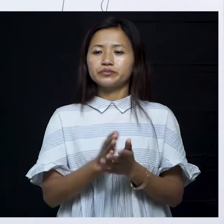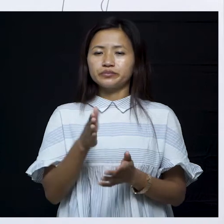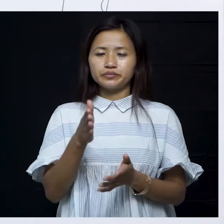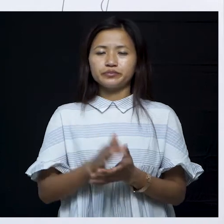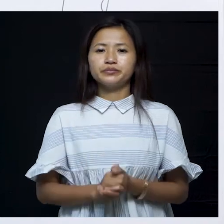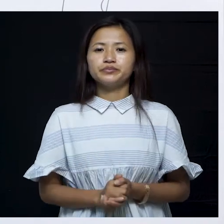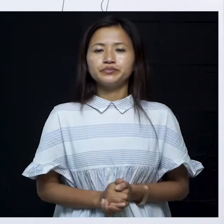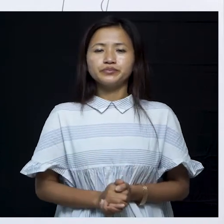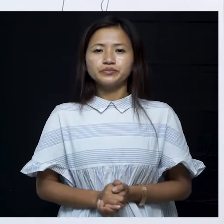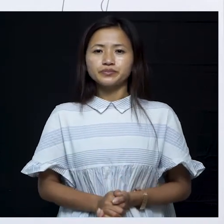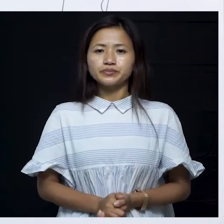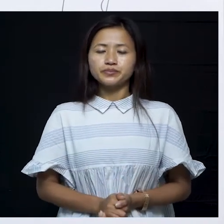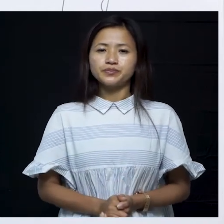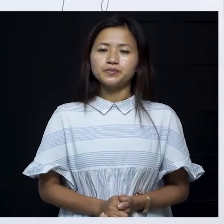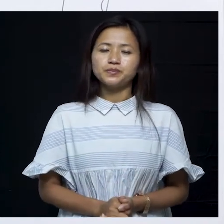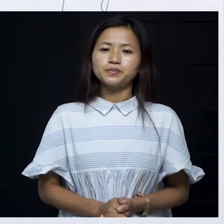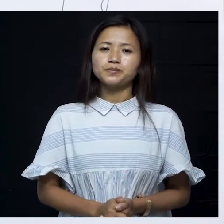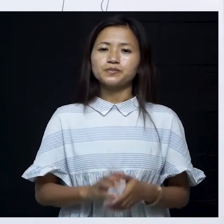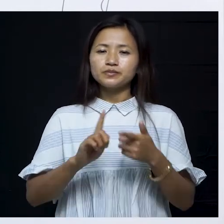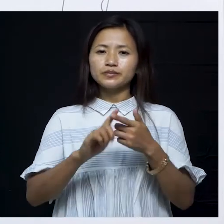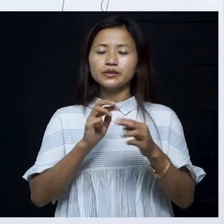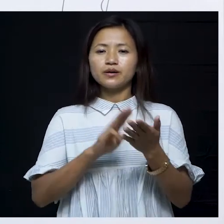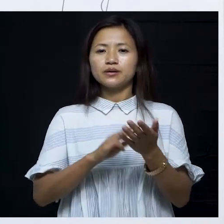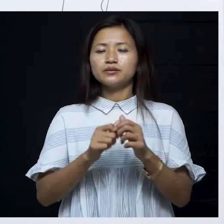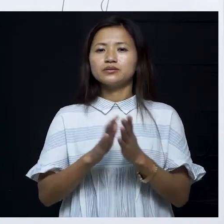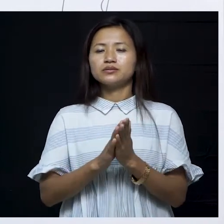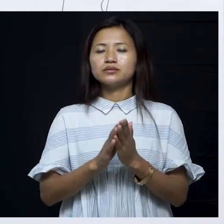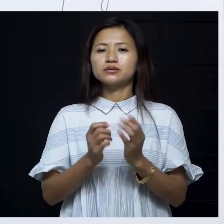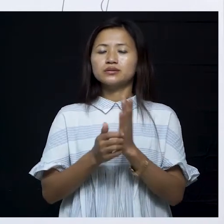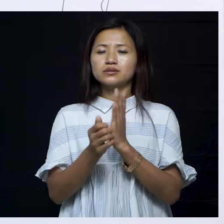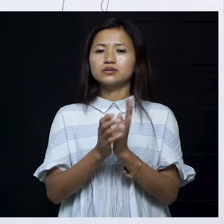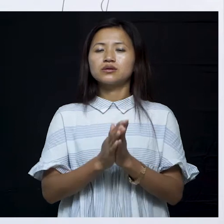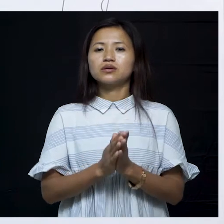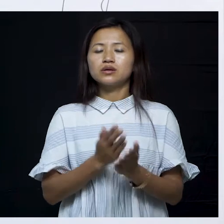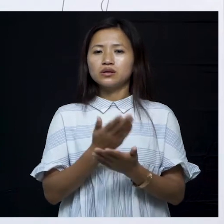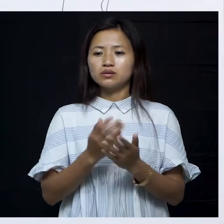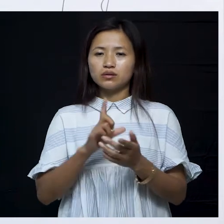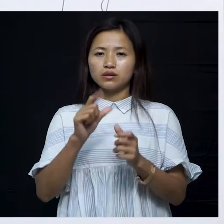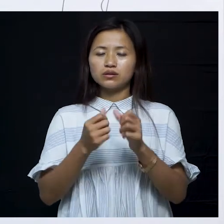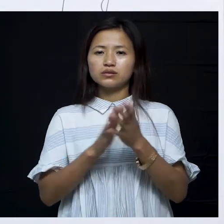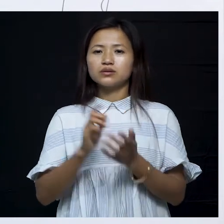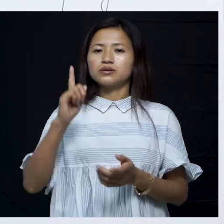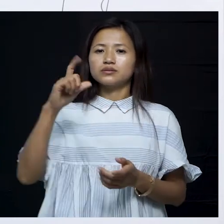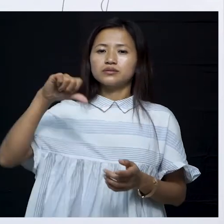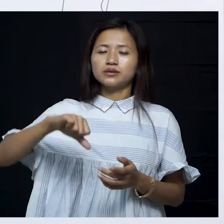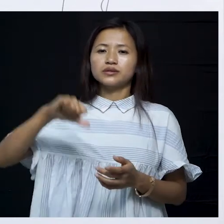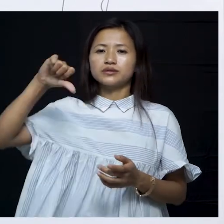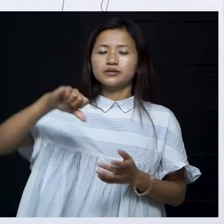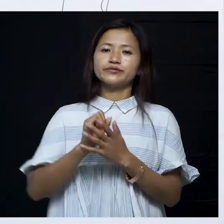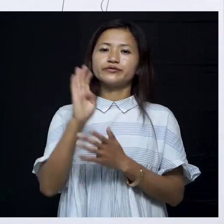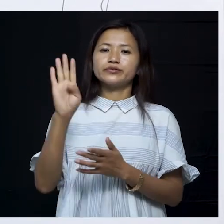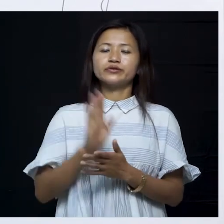So another is the employment assurance scheme. This was launched in